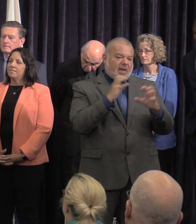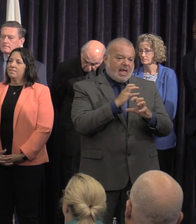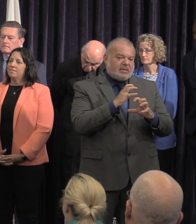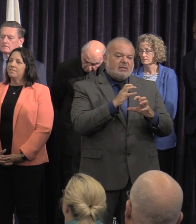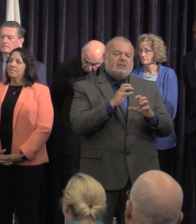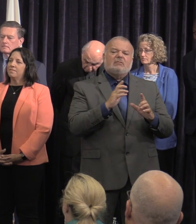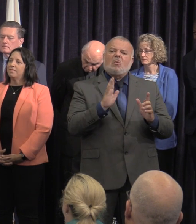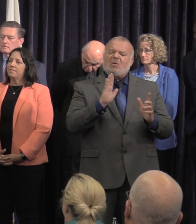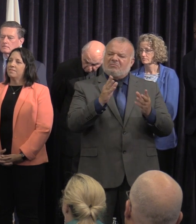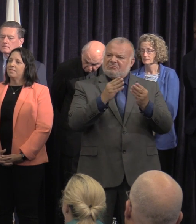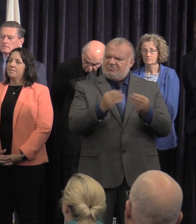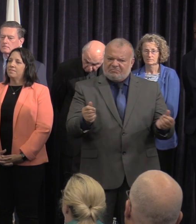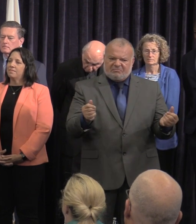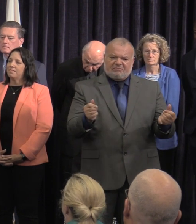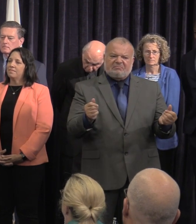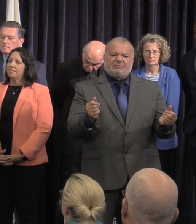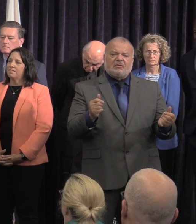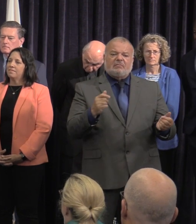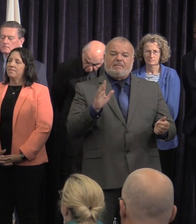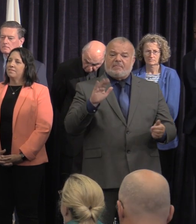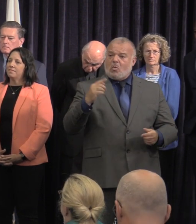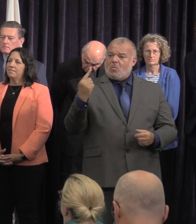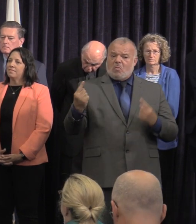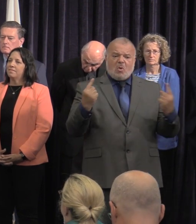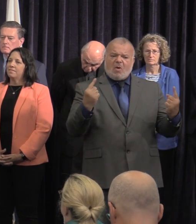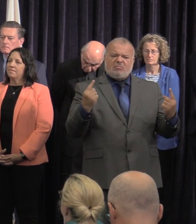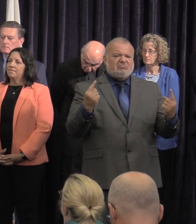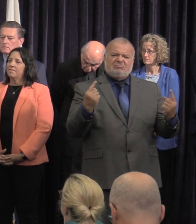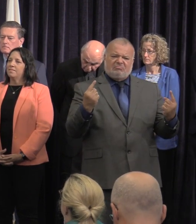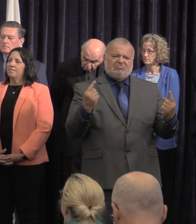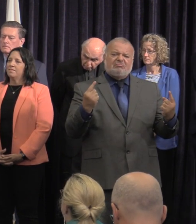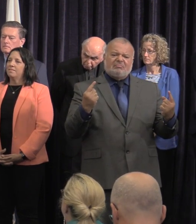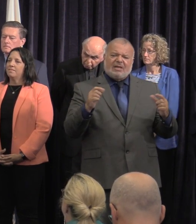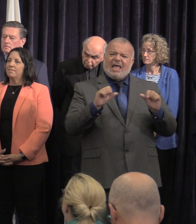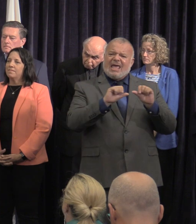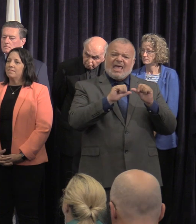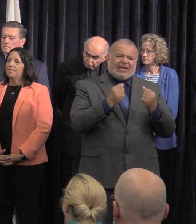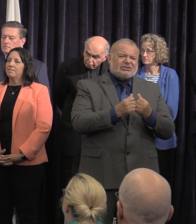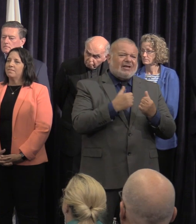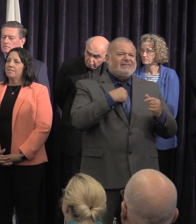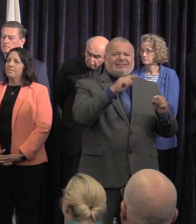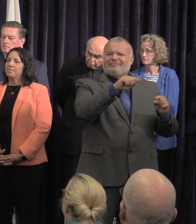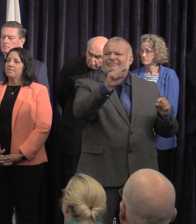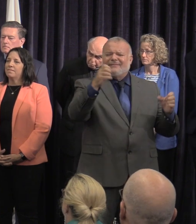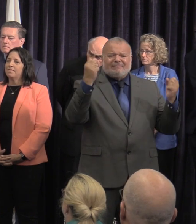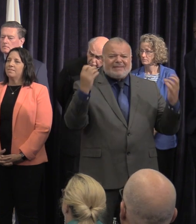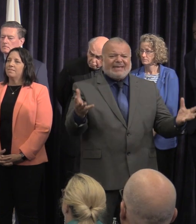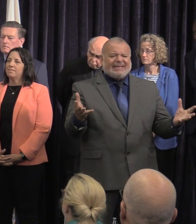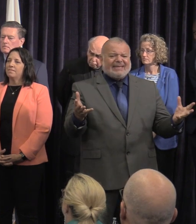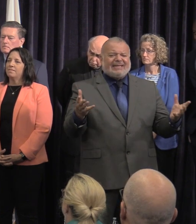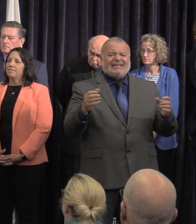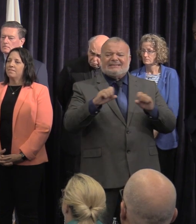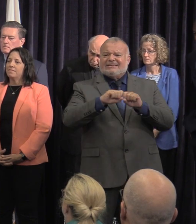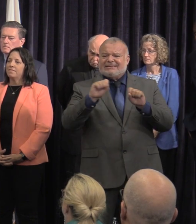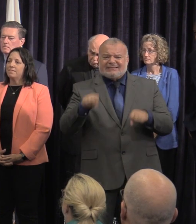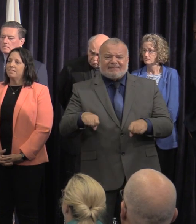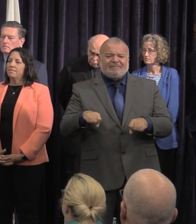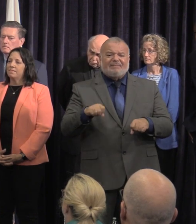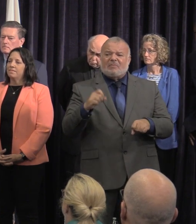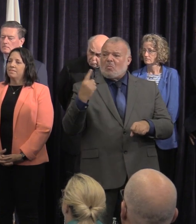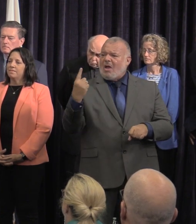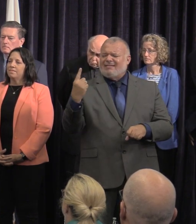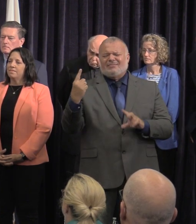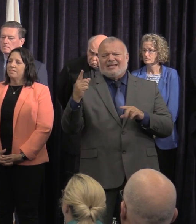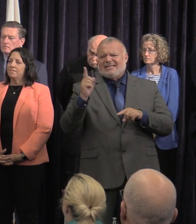too big for any one person or one agency or one system or one municipality to tackle